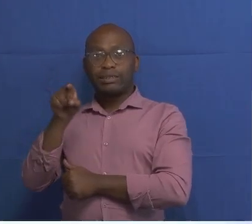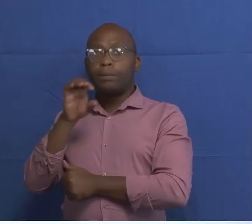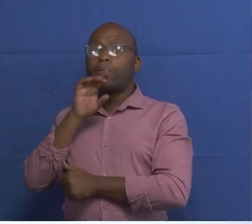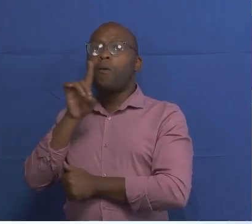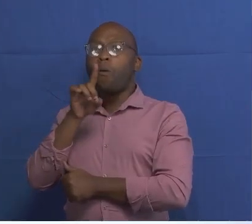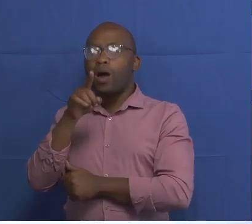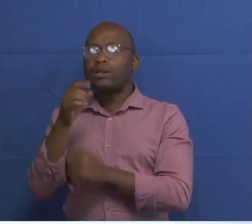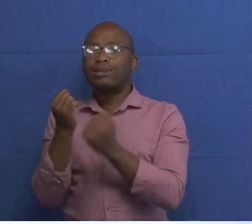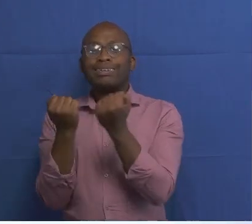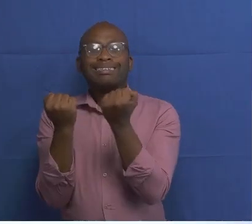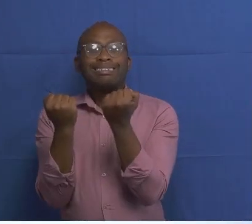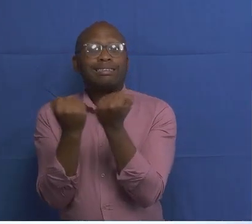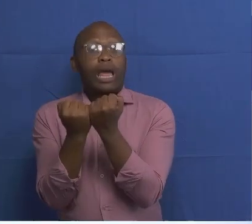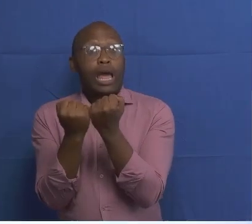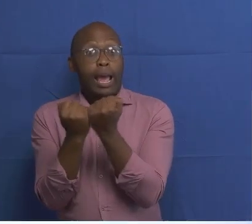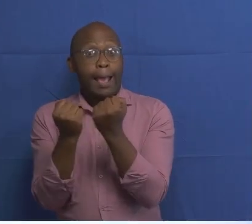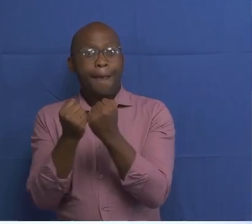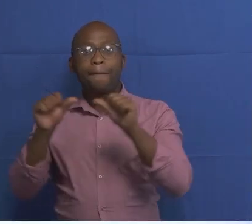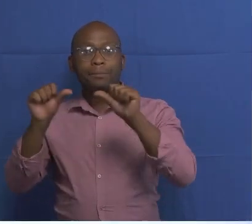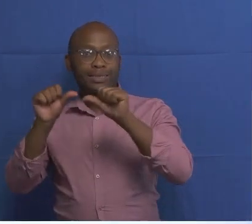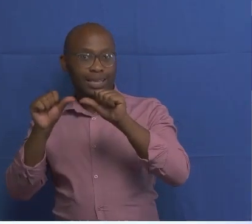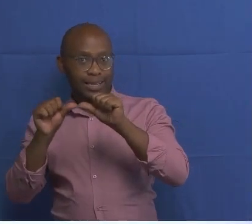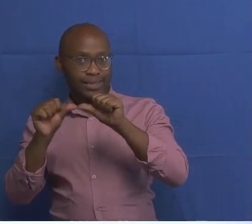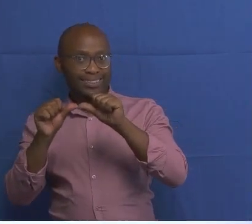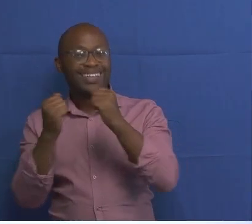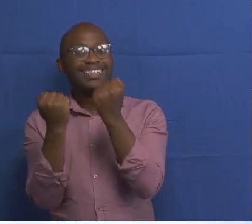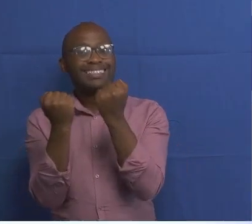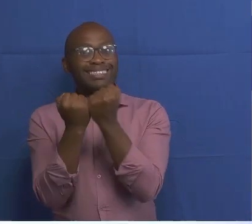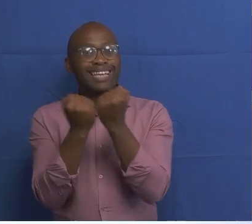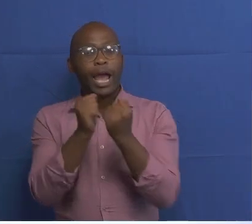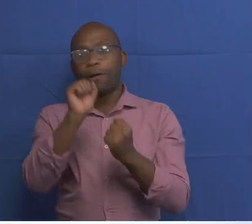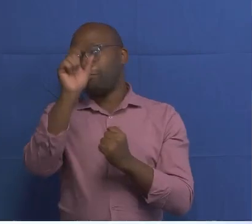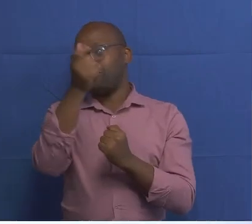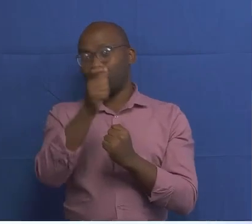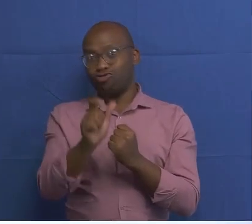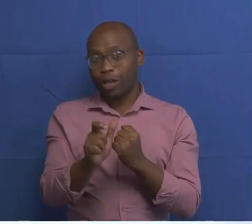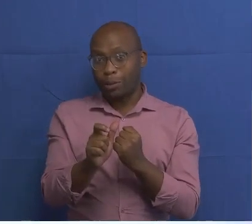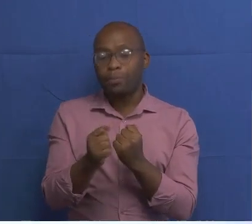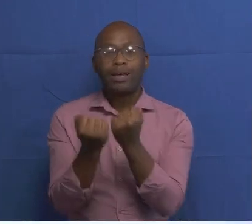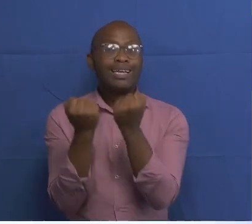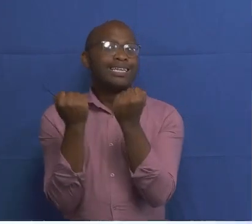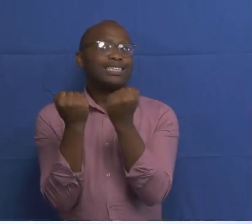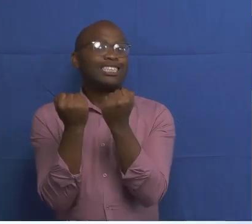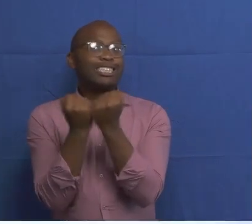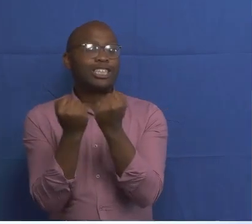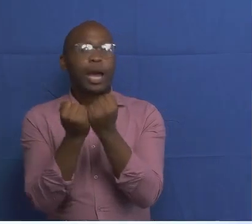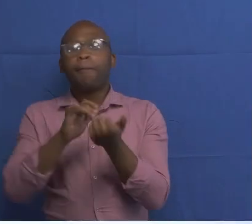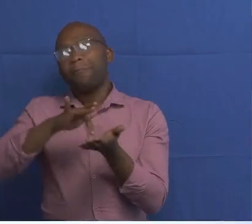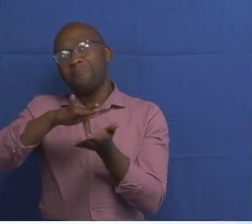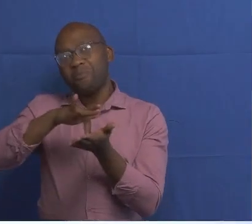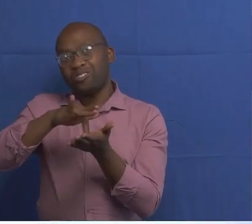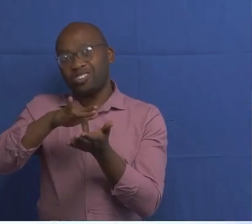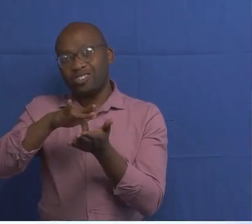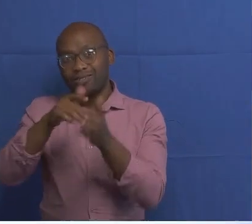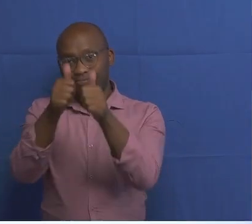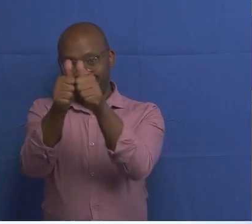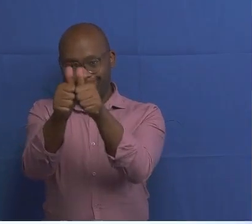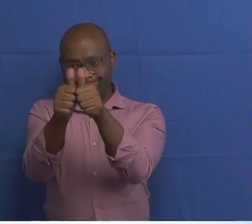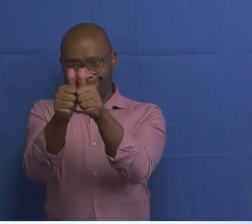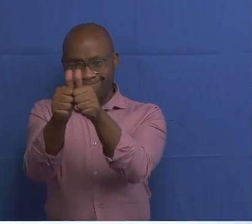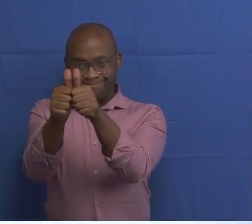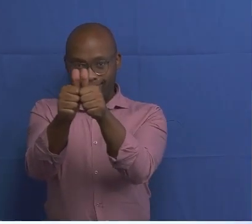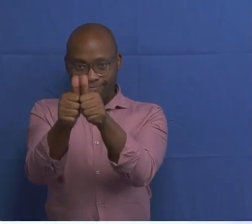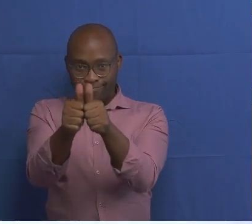shape, and they have got the same position of alleles that code for the same genes. Now, if we look at